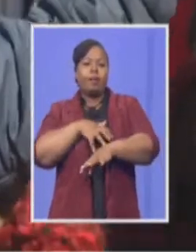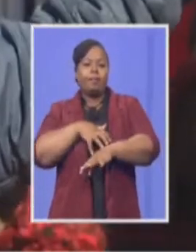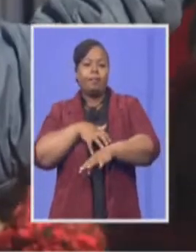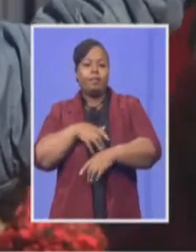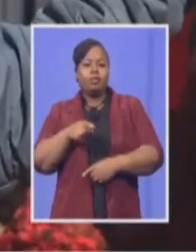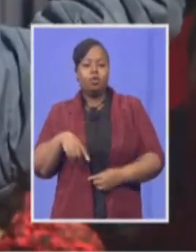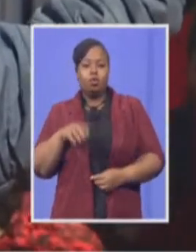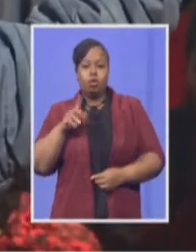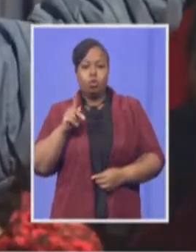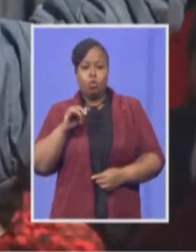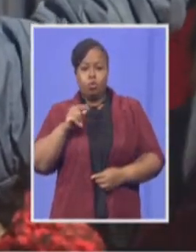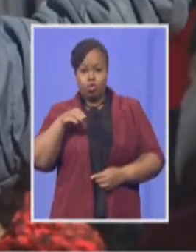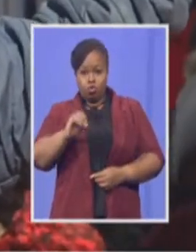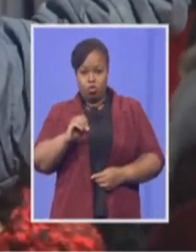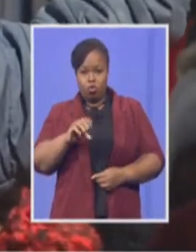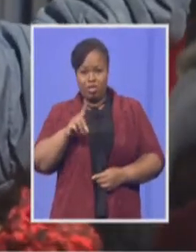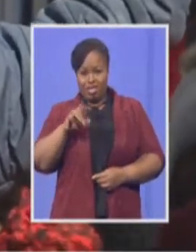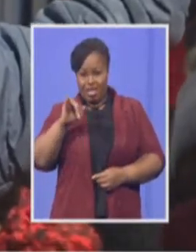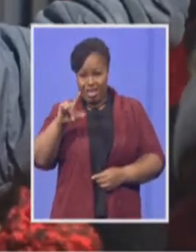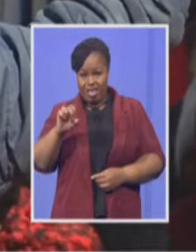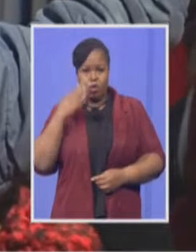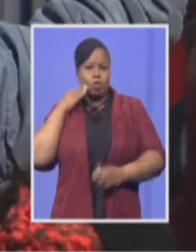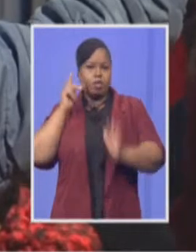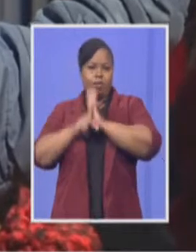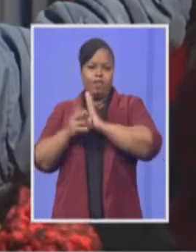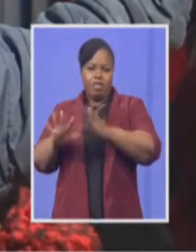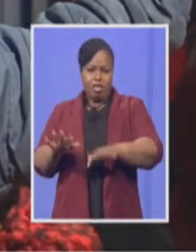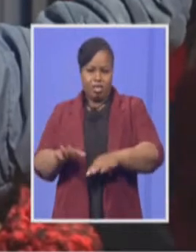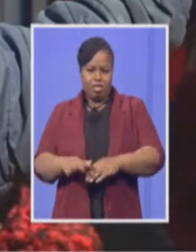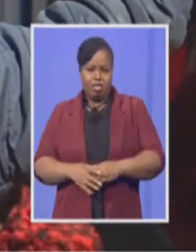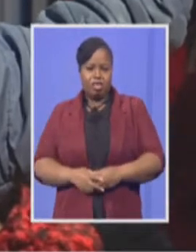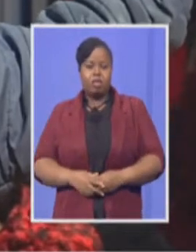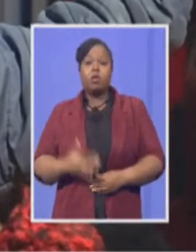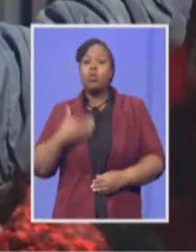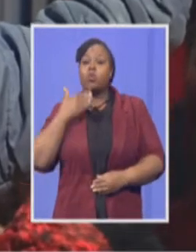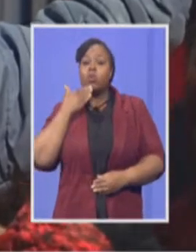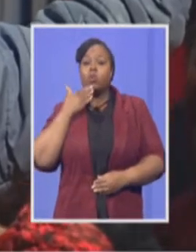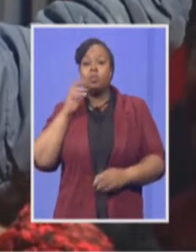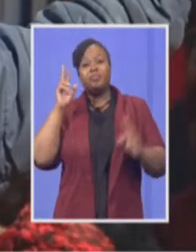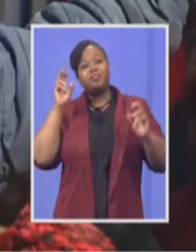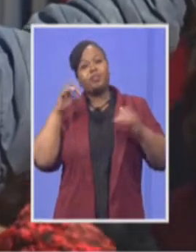Komoto Diale was brutally killed. Abonawagi, the so-called